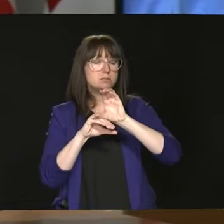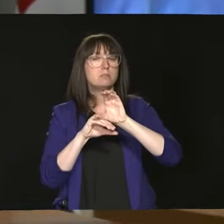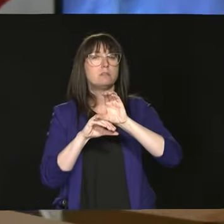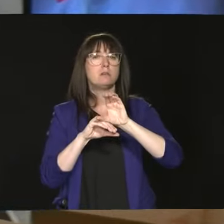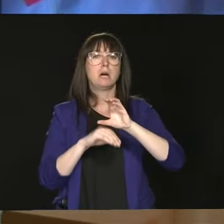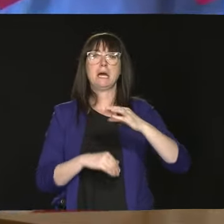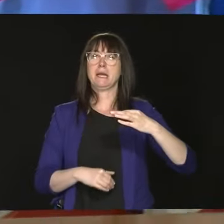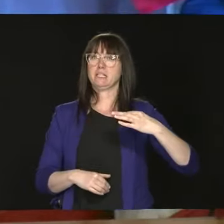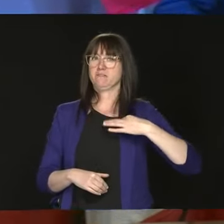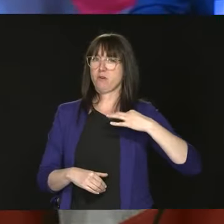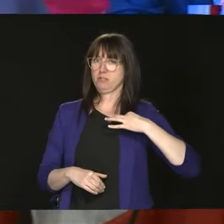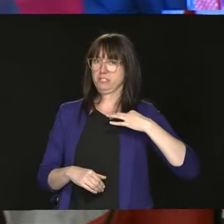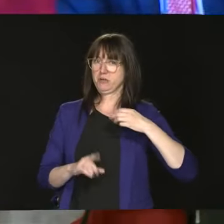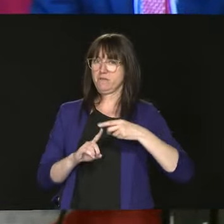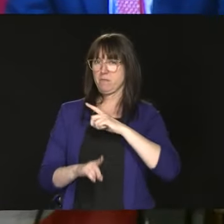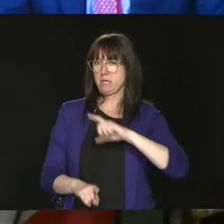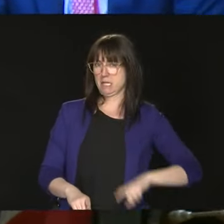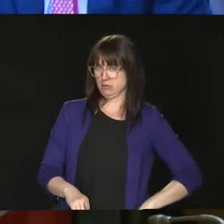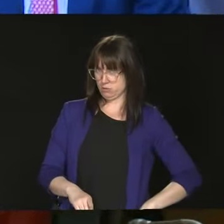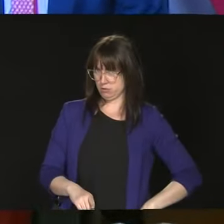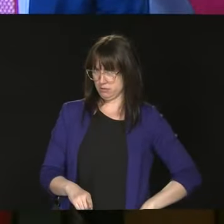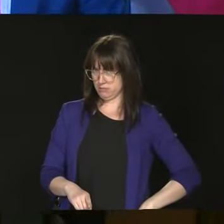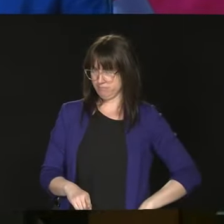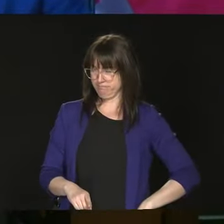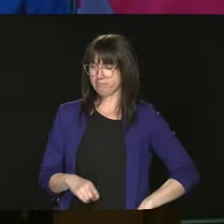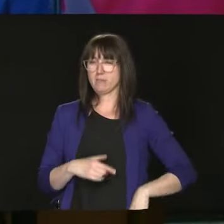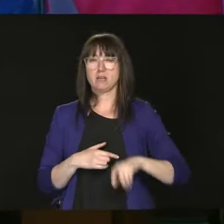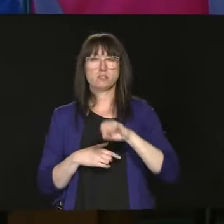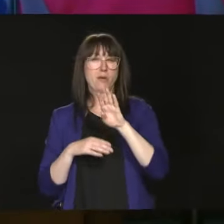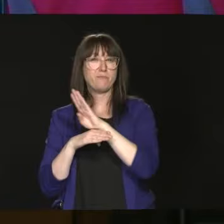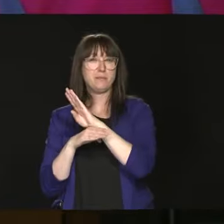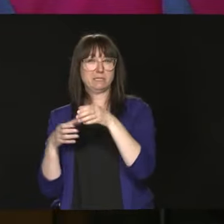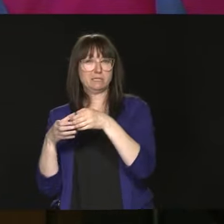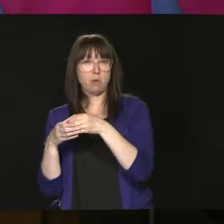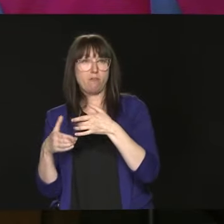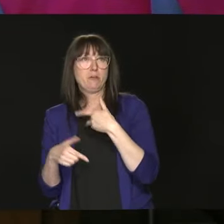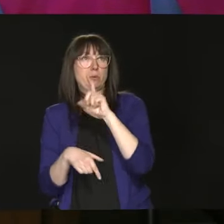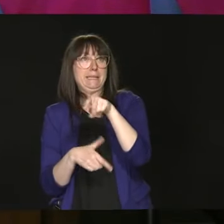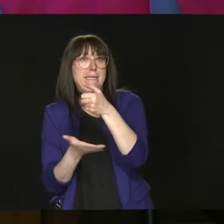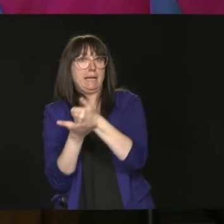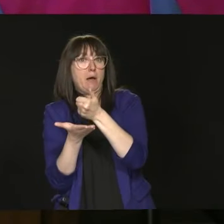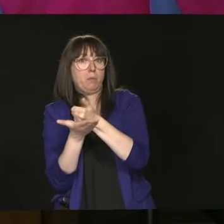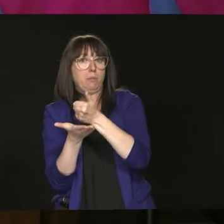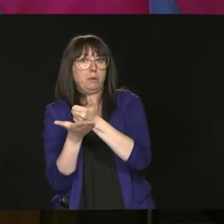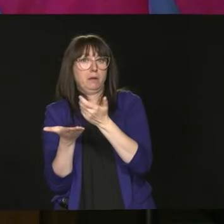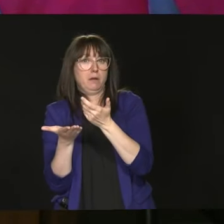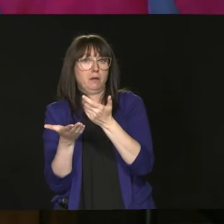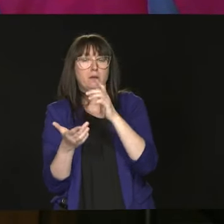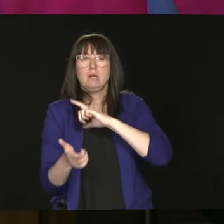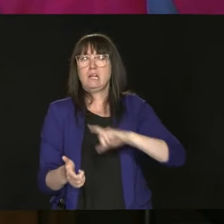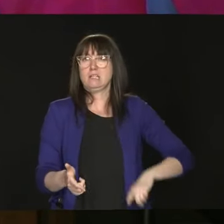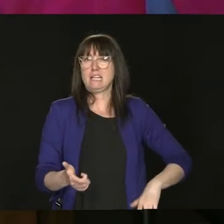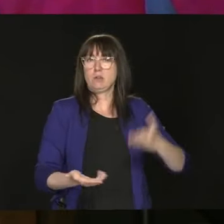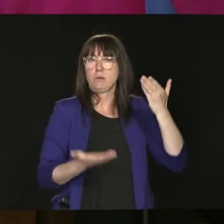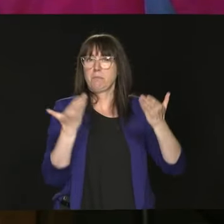And so even if a small business feels they really need the help, their landlord may not want to play ball, so to speak.